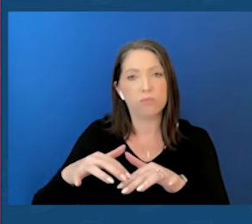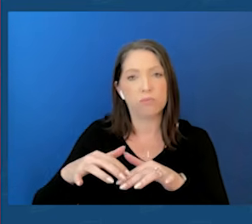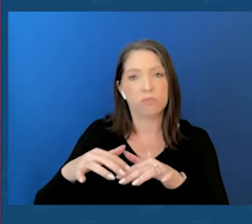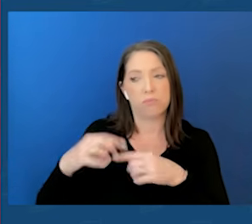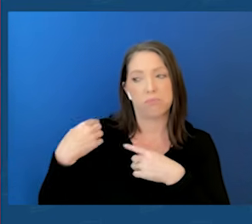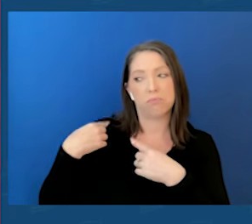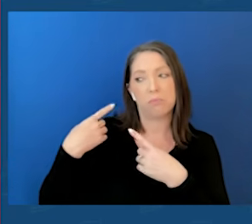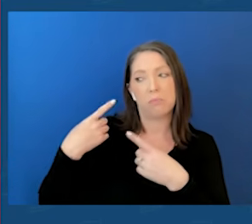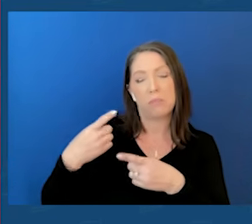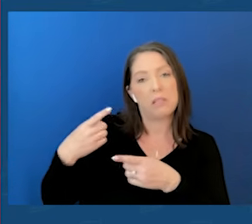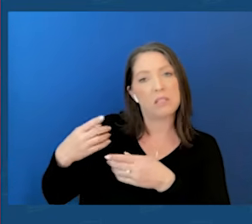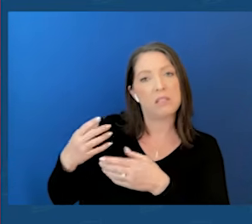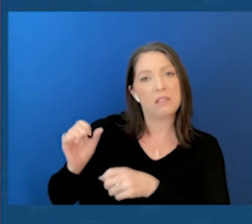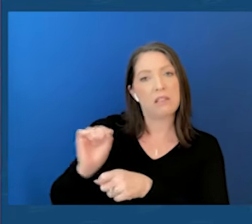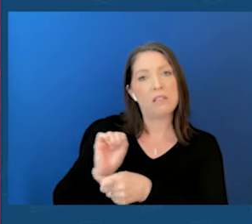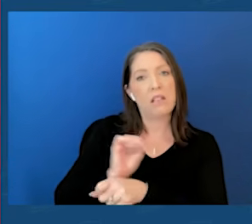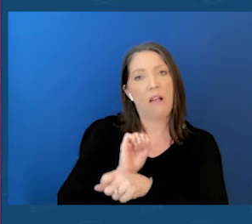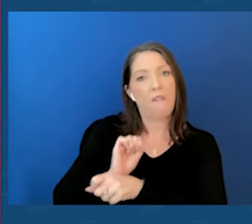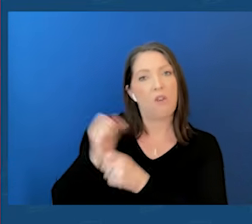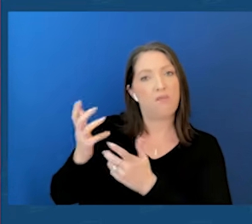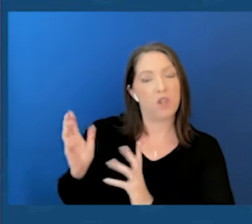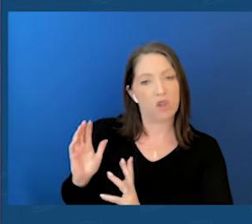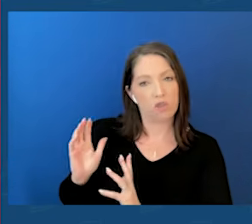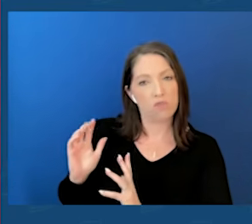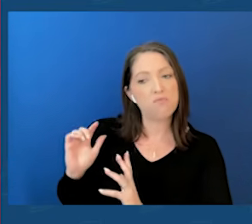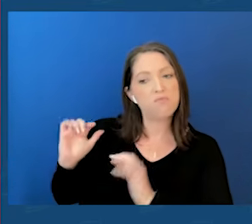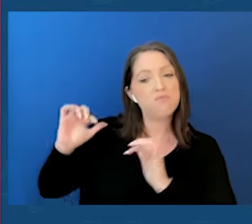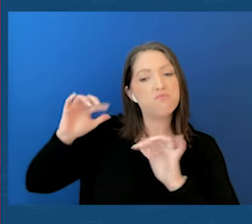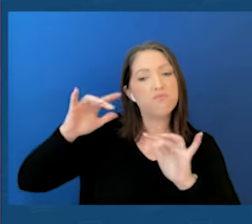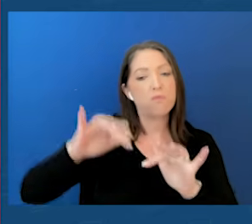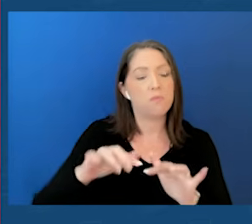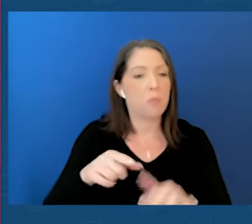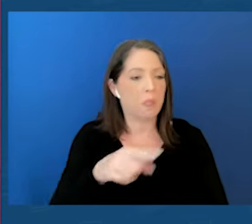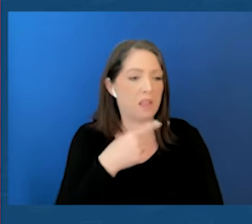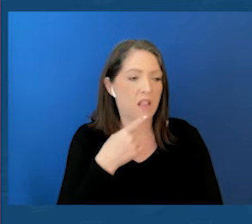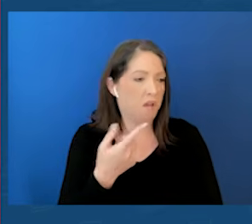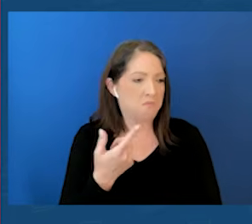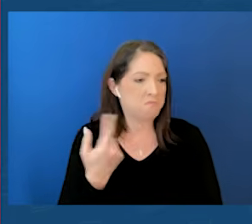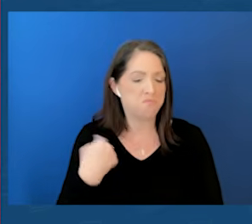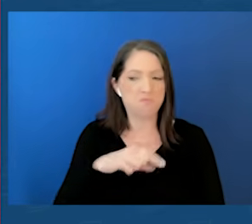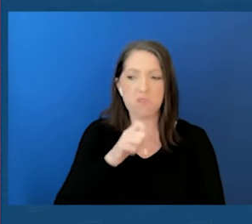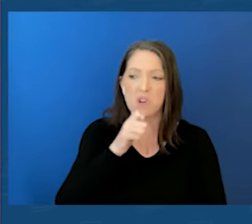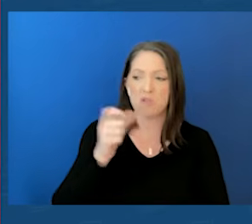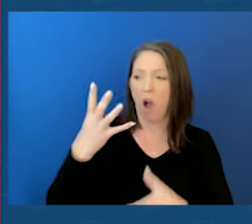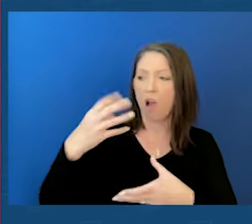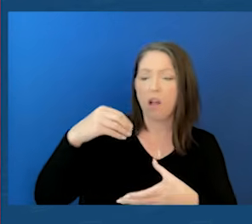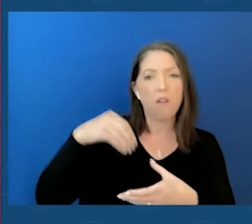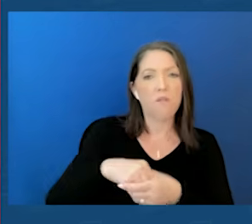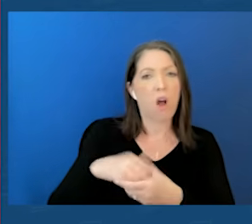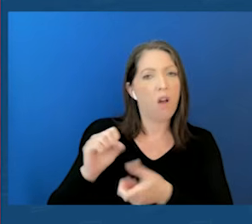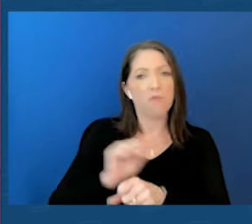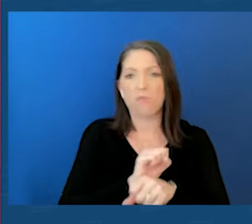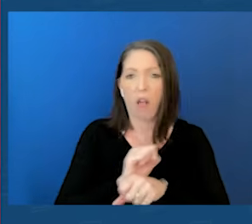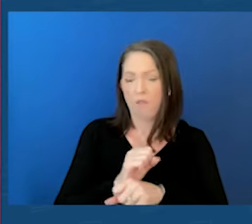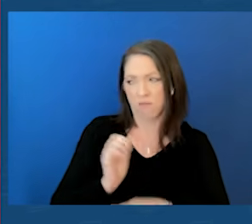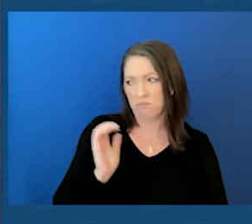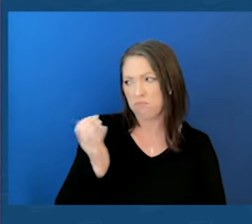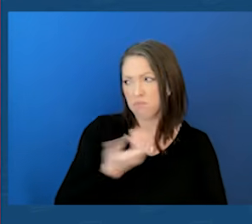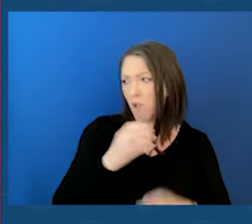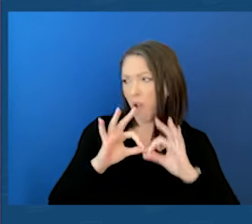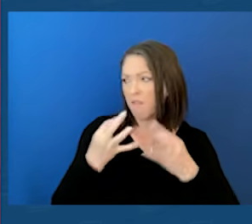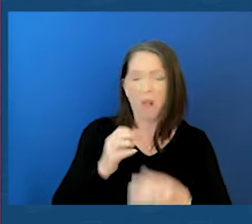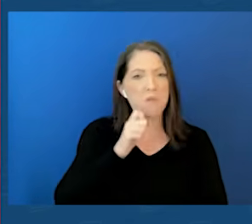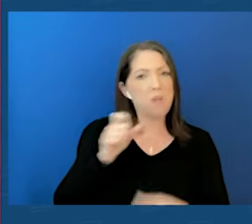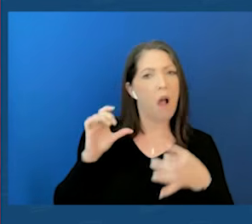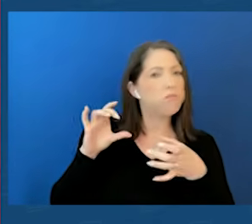slavery. They will say, we had no involvement in slavery, we came after. Our families had nothing to do with it. None of